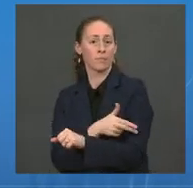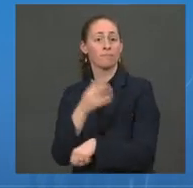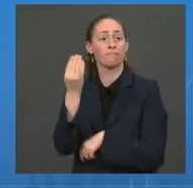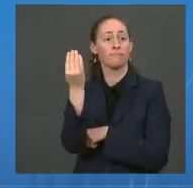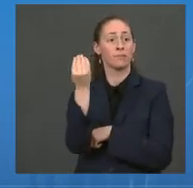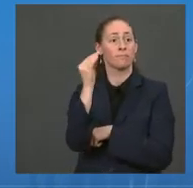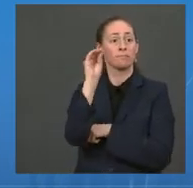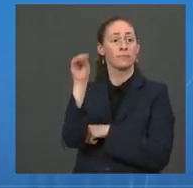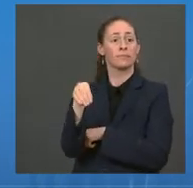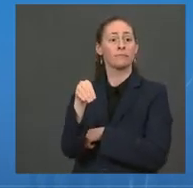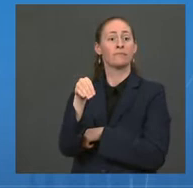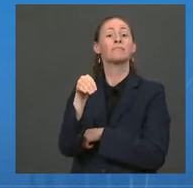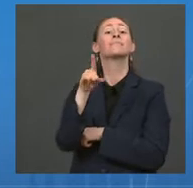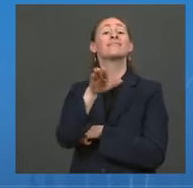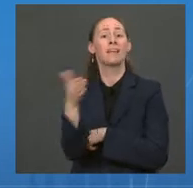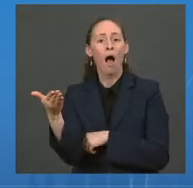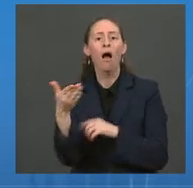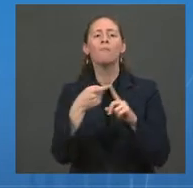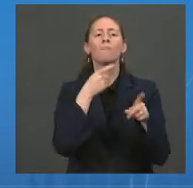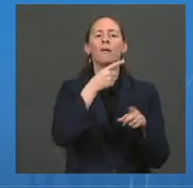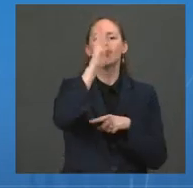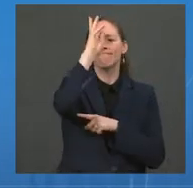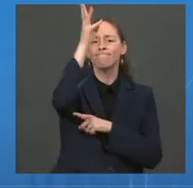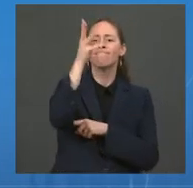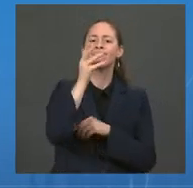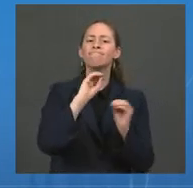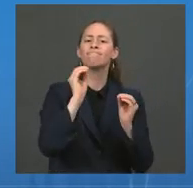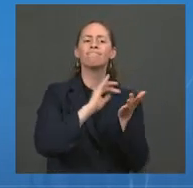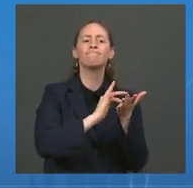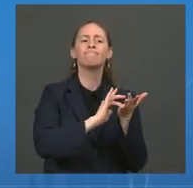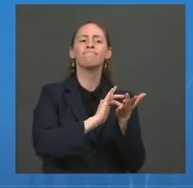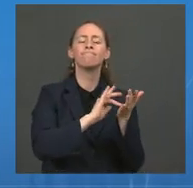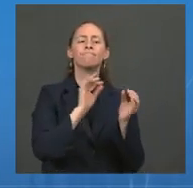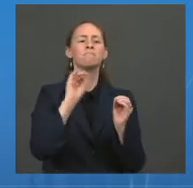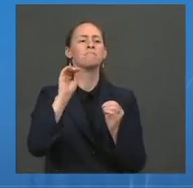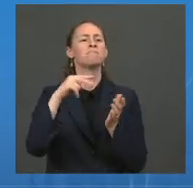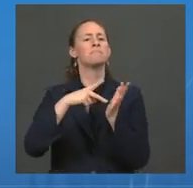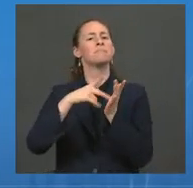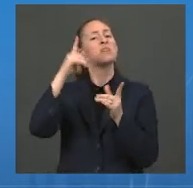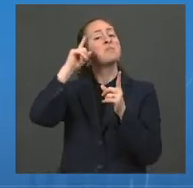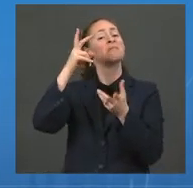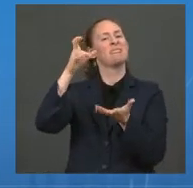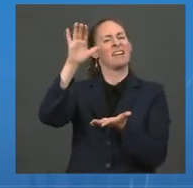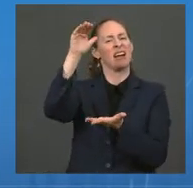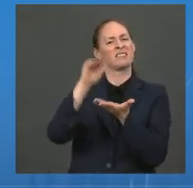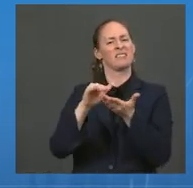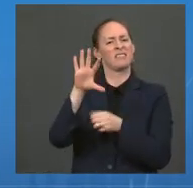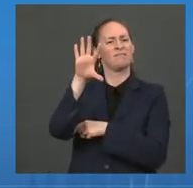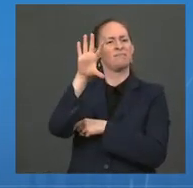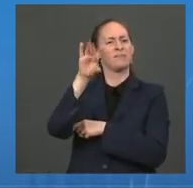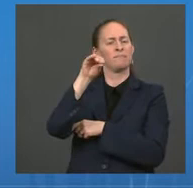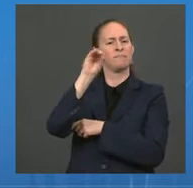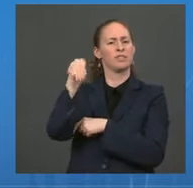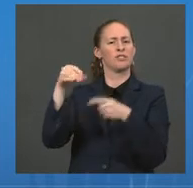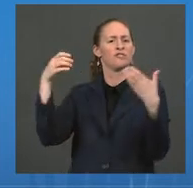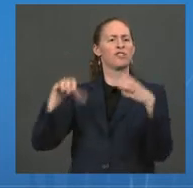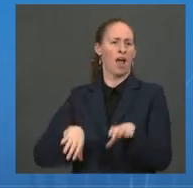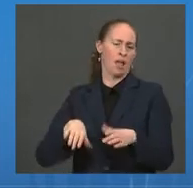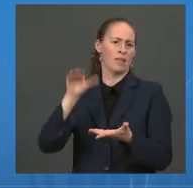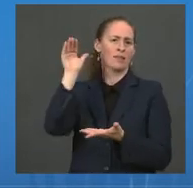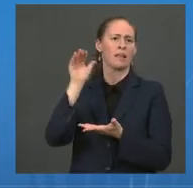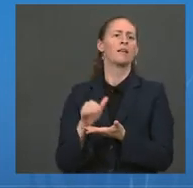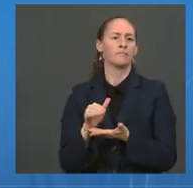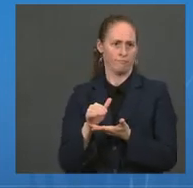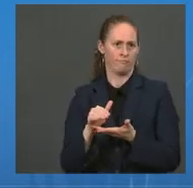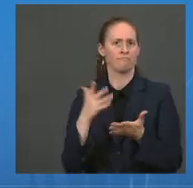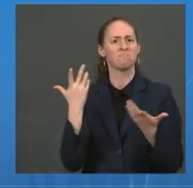placebo arm. That leads to a 50% decrease in the endpoint of hospitalization or death. Of